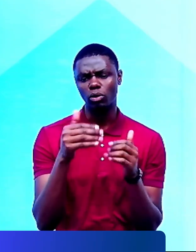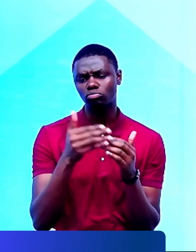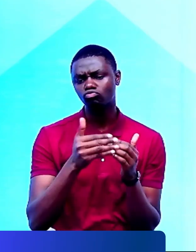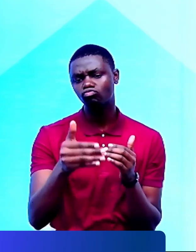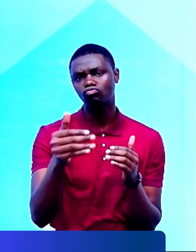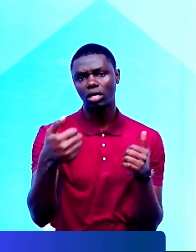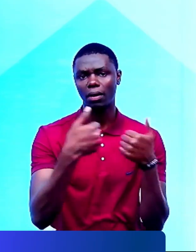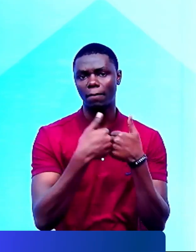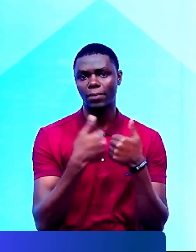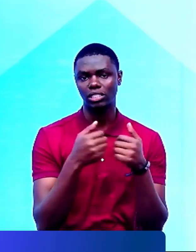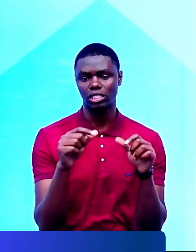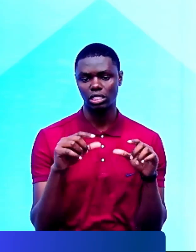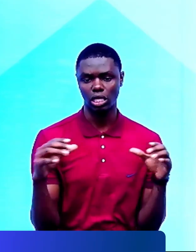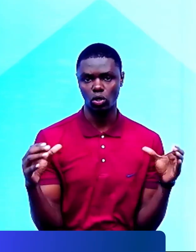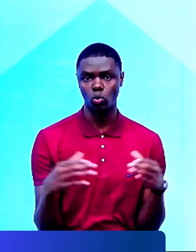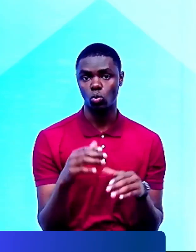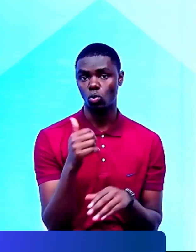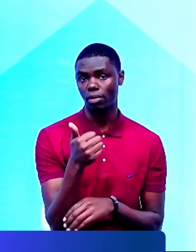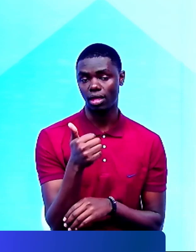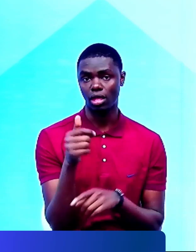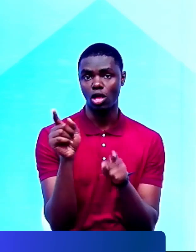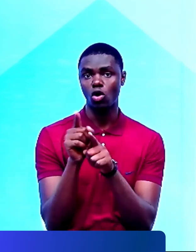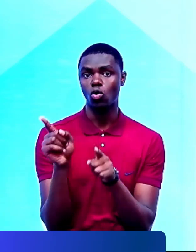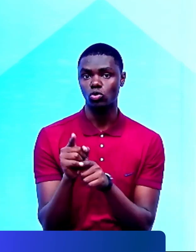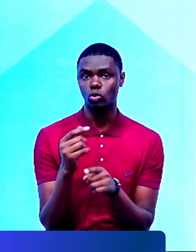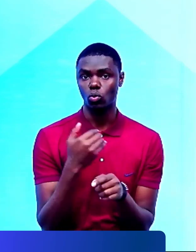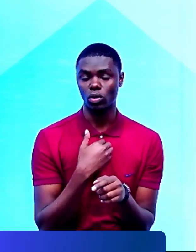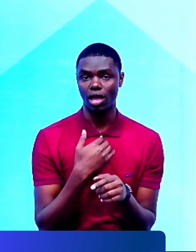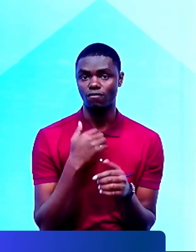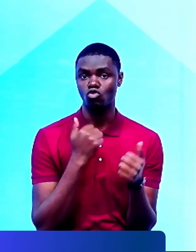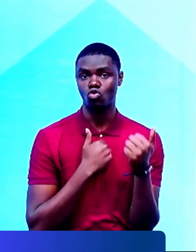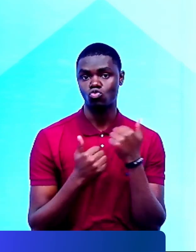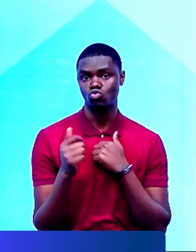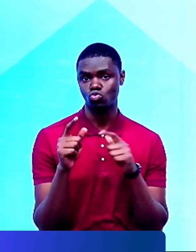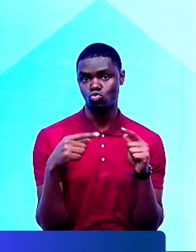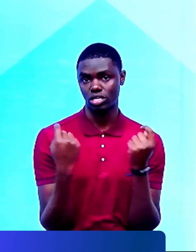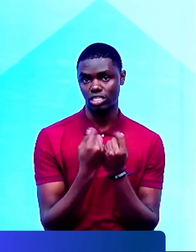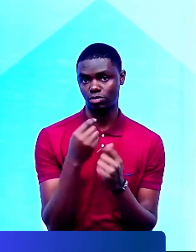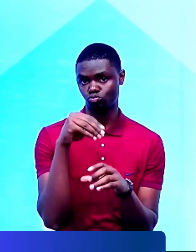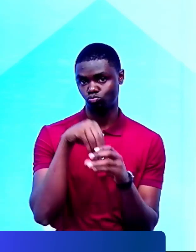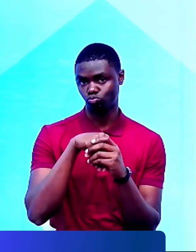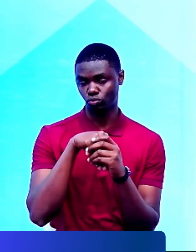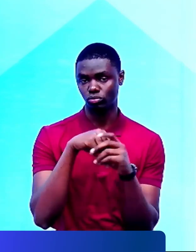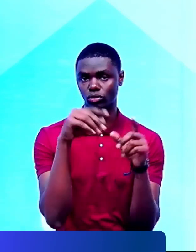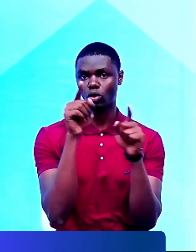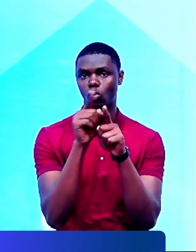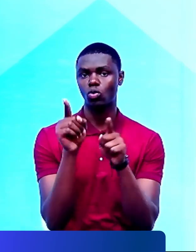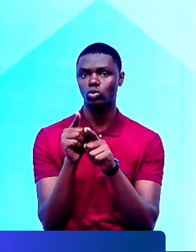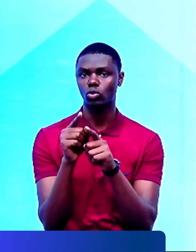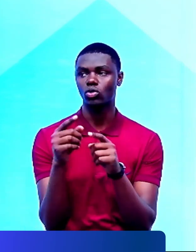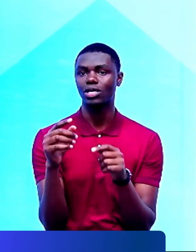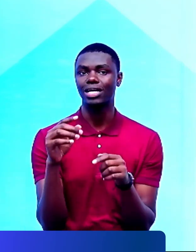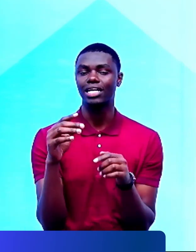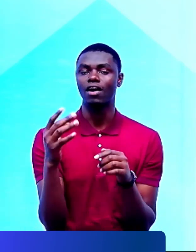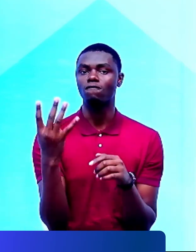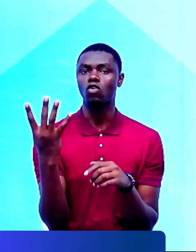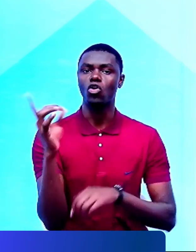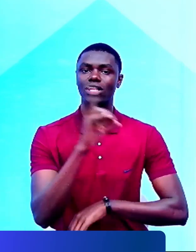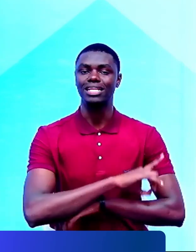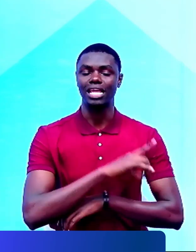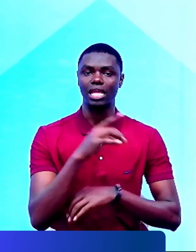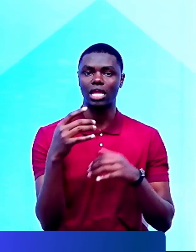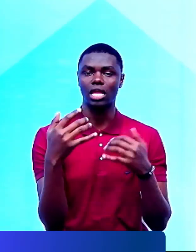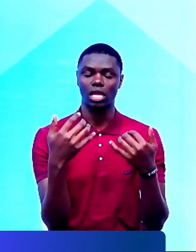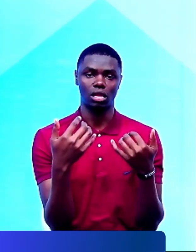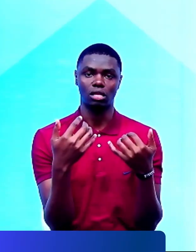matches within Group A, which also feature Rwanda team. And also, the day 4 competition, we had the